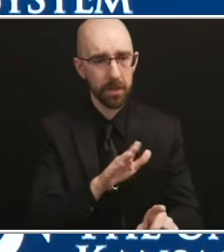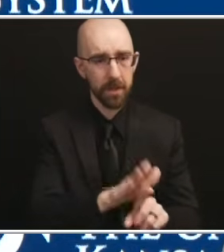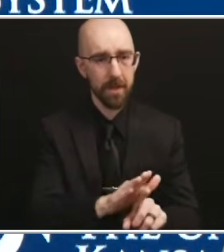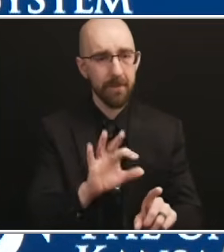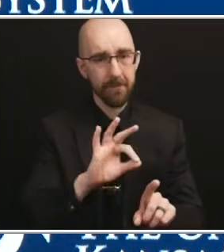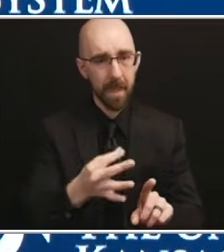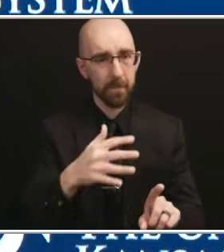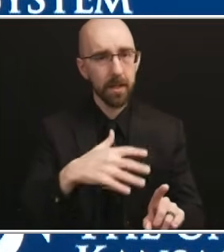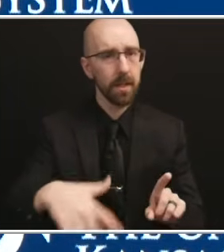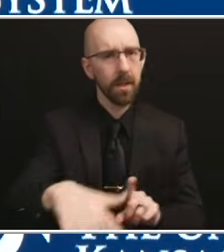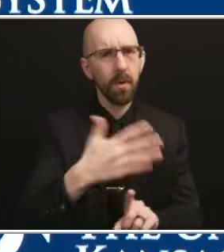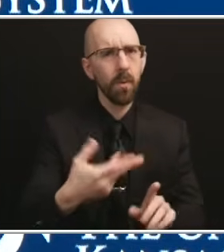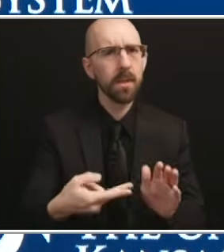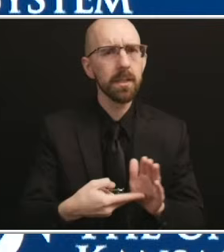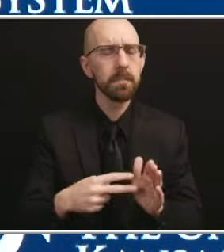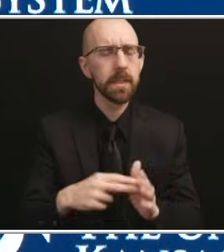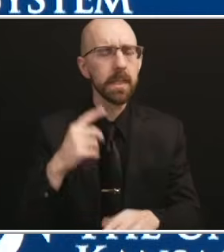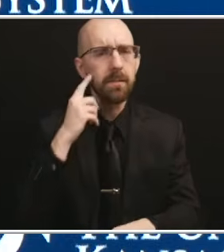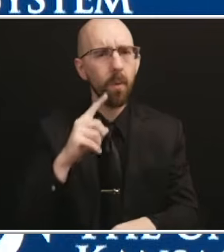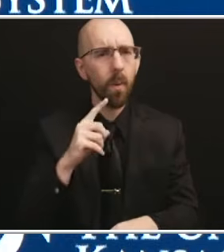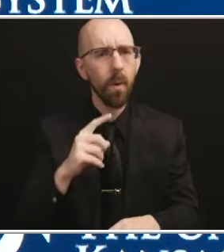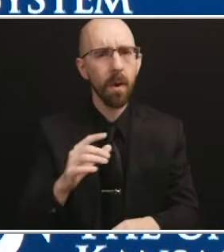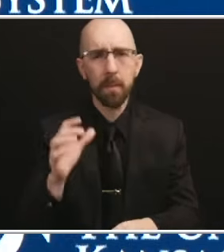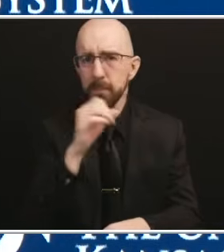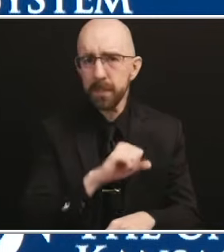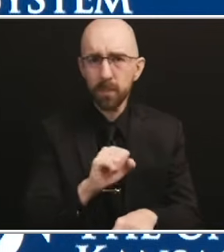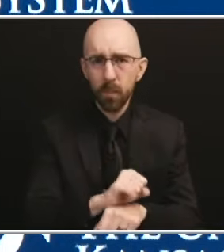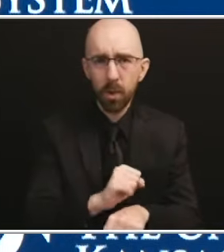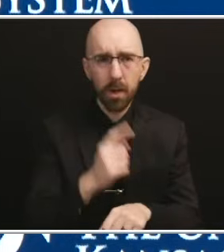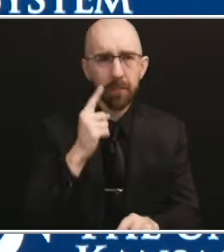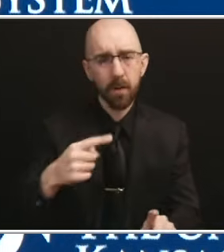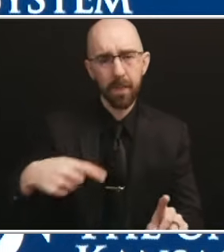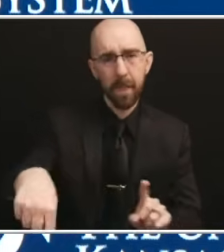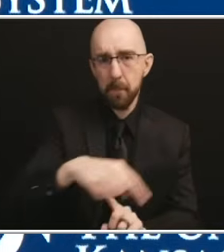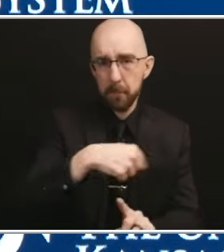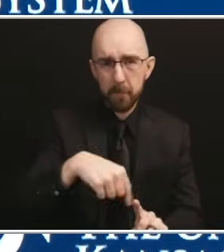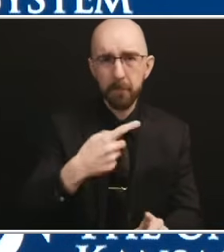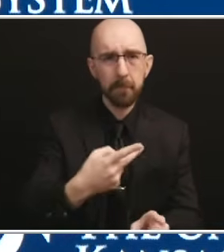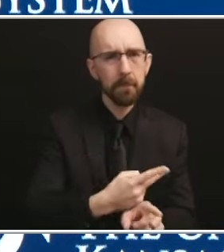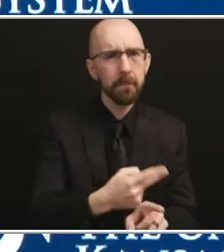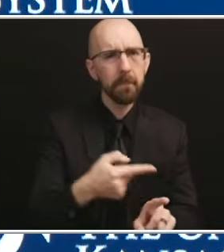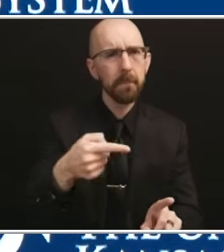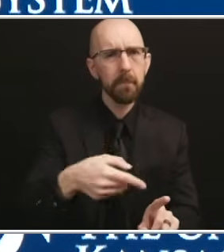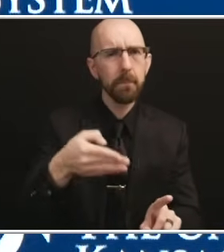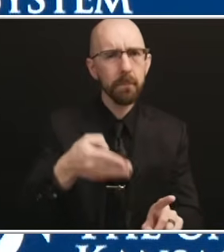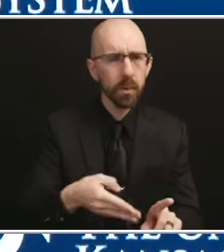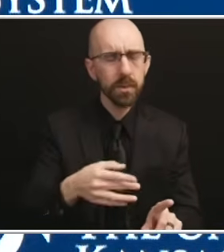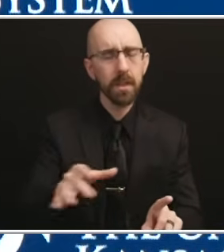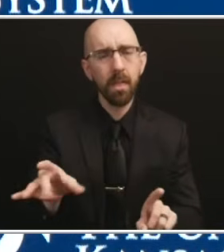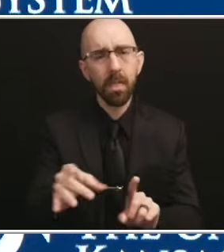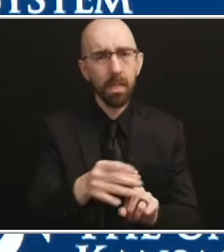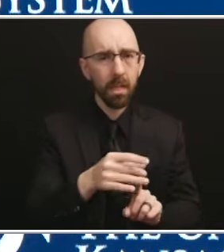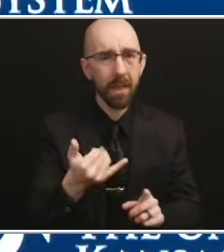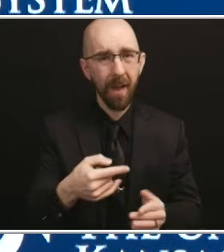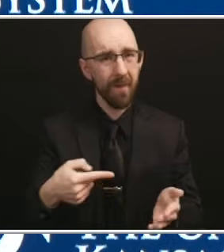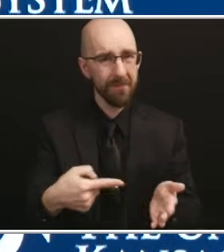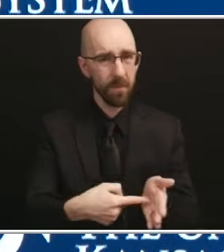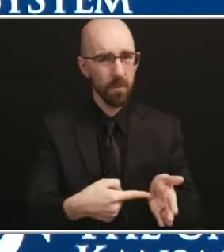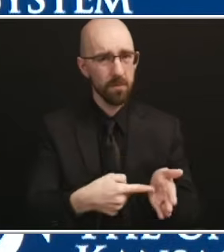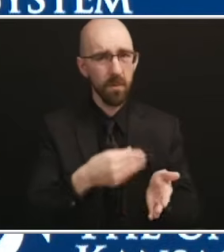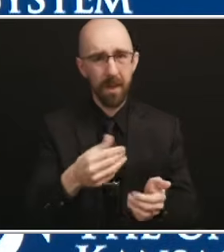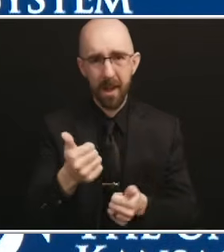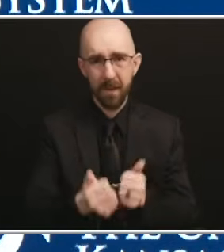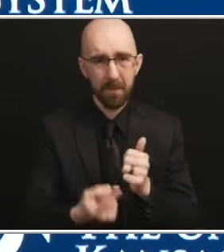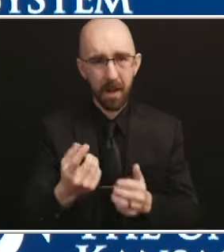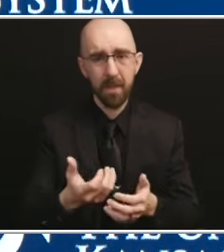for the missed work days for those people? We know that, you know, in this time of affordability and everybody, a lot of